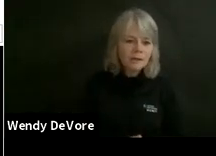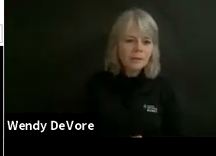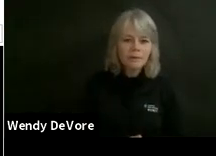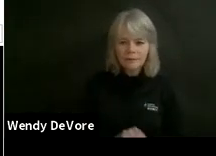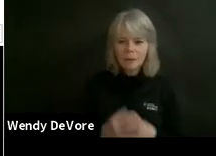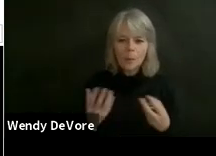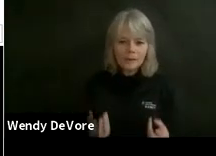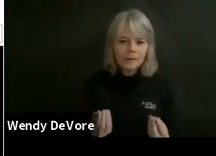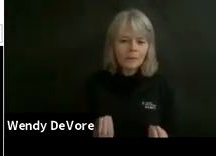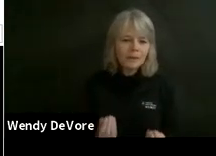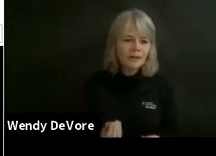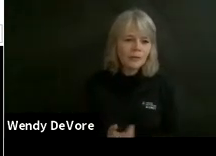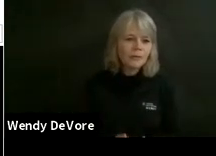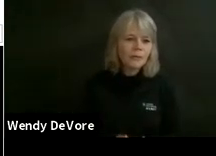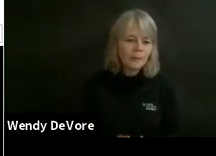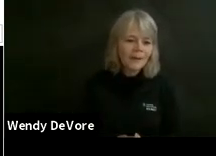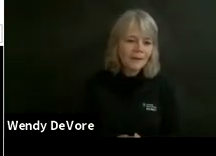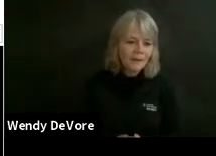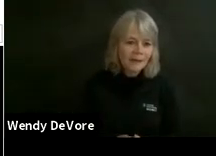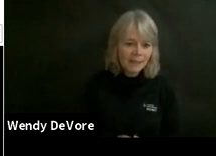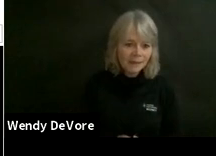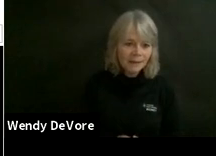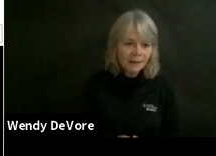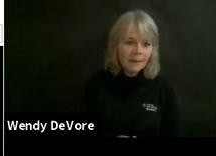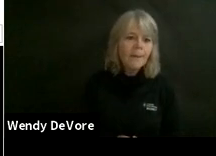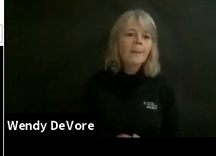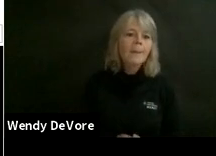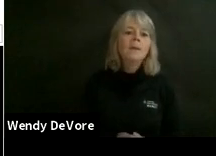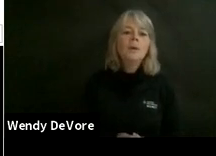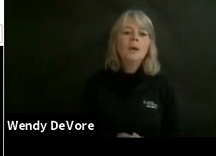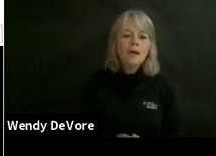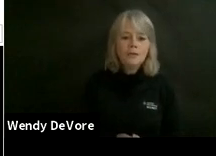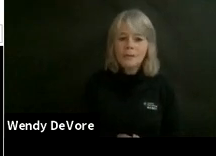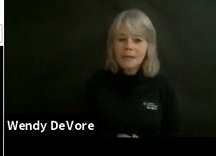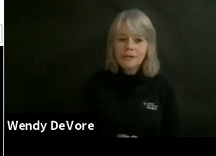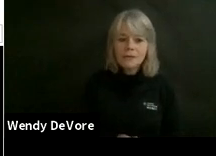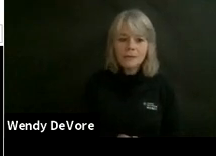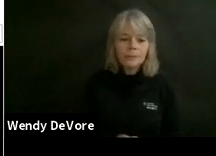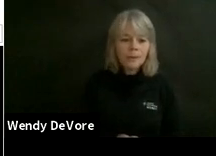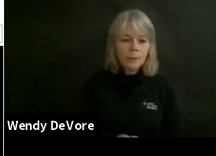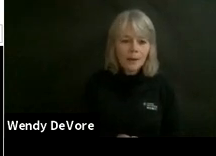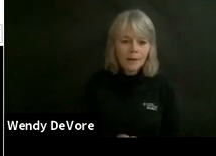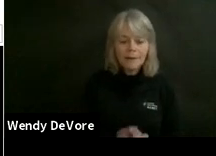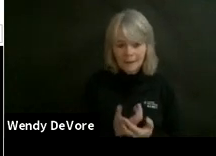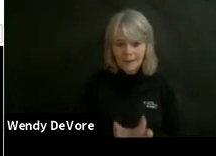with the individual to see what accessible format that they need. You will also need to